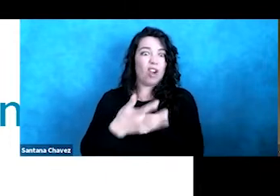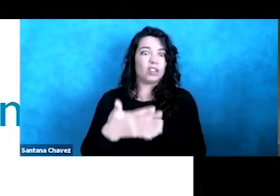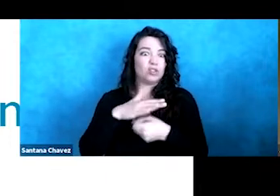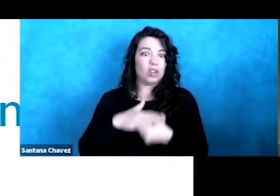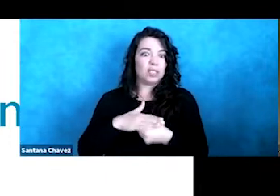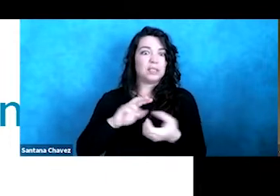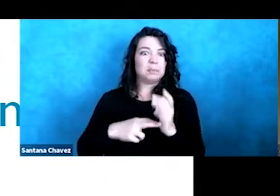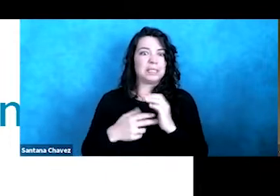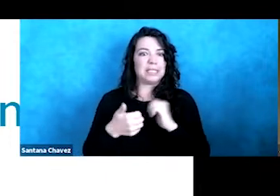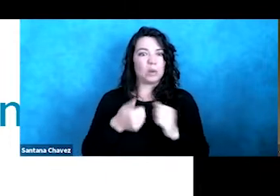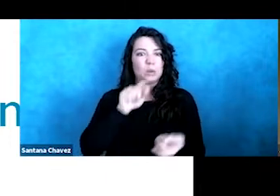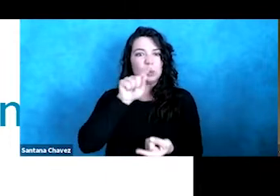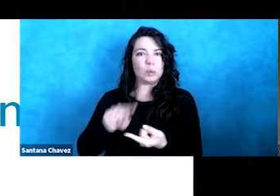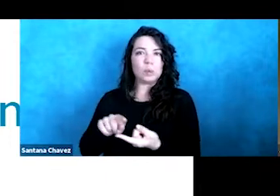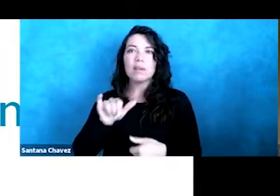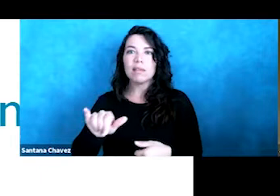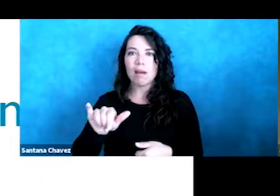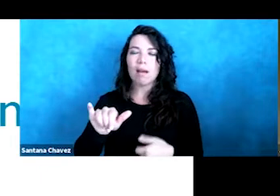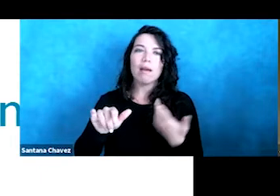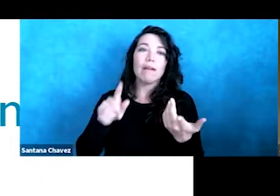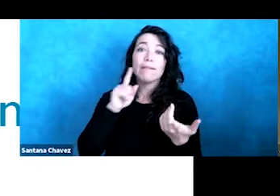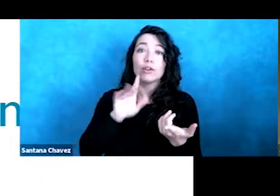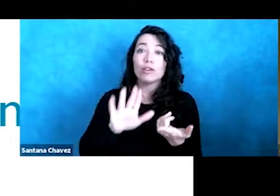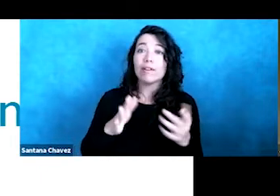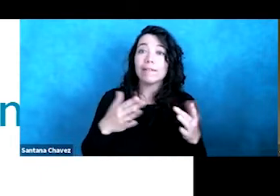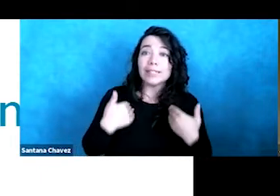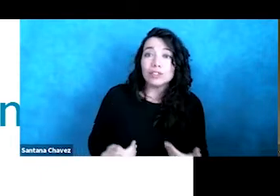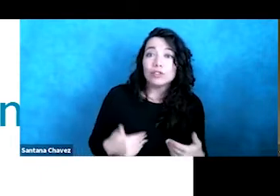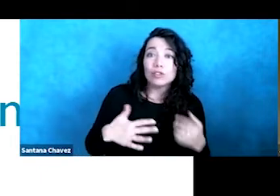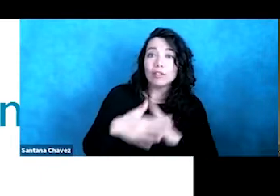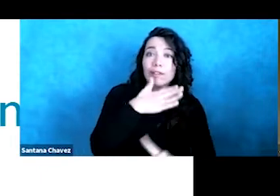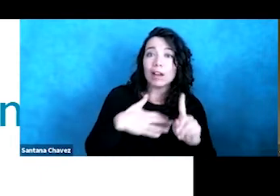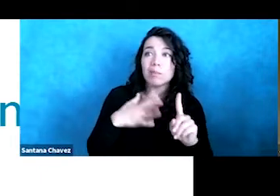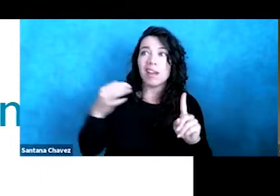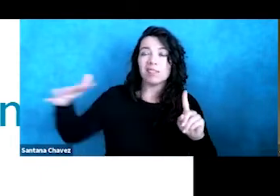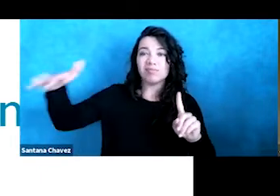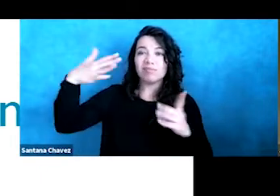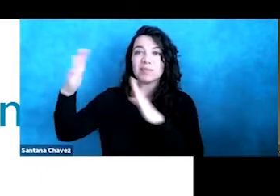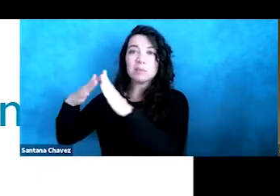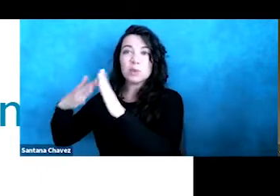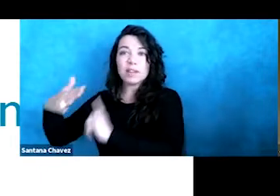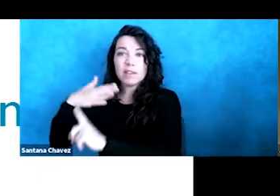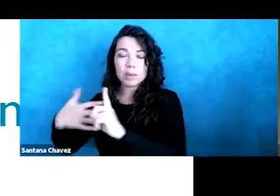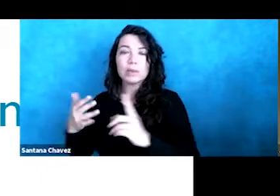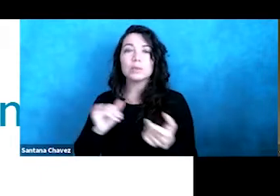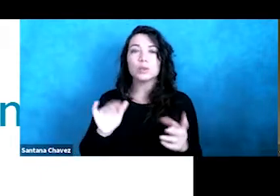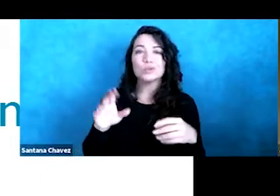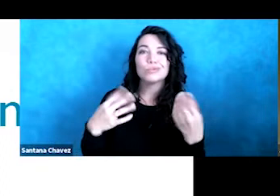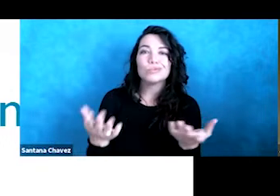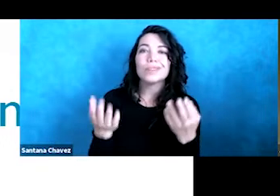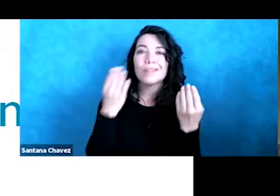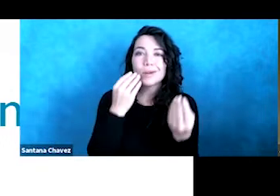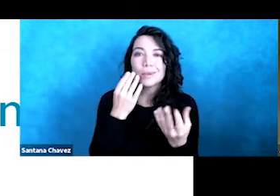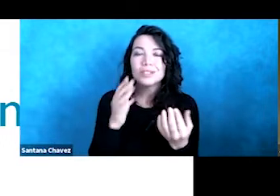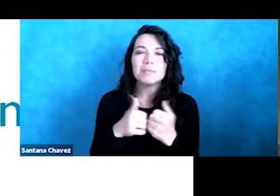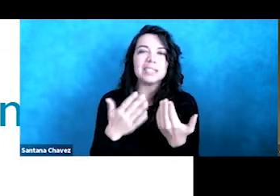environment. It also is broadly applicable information and skills that can be easily disseminated to